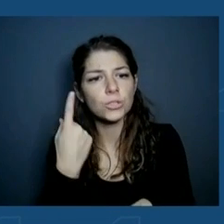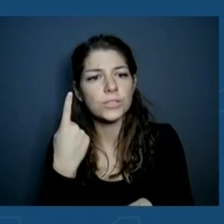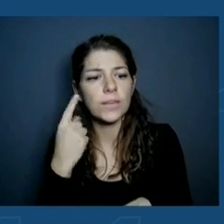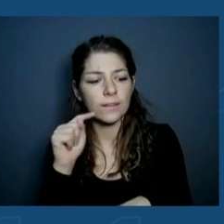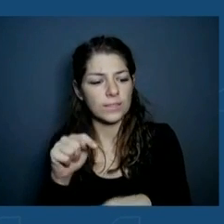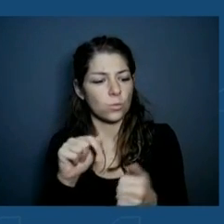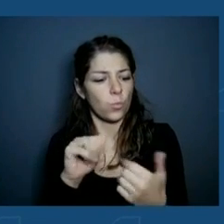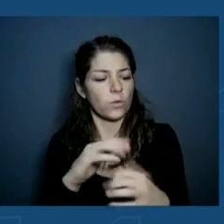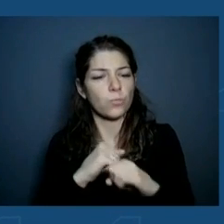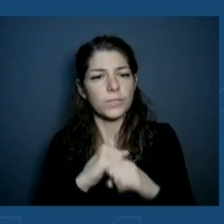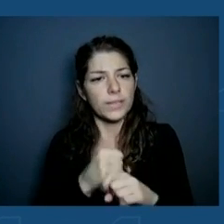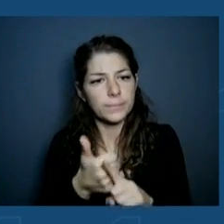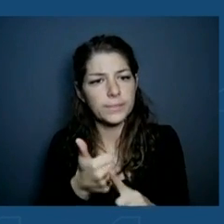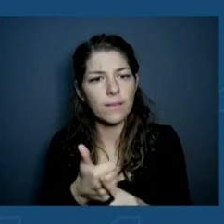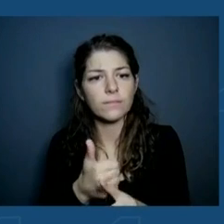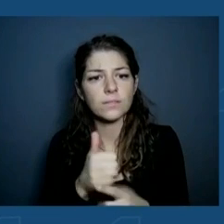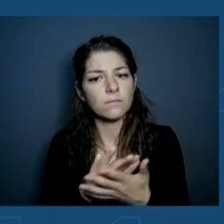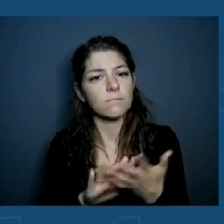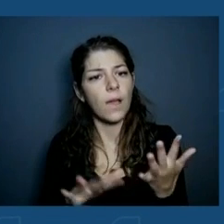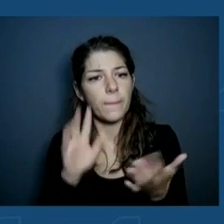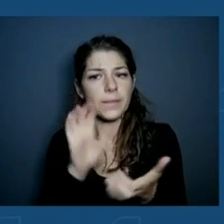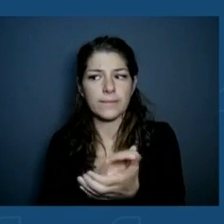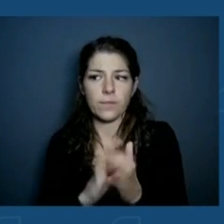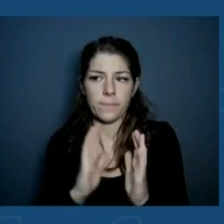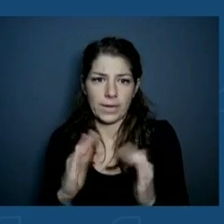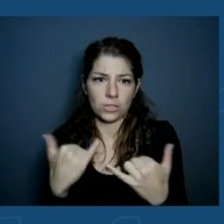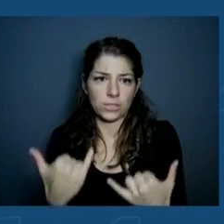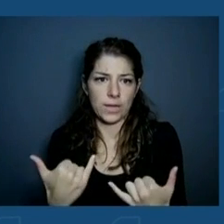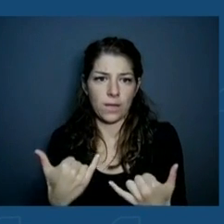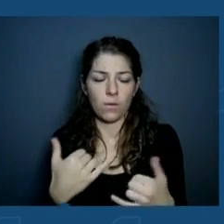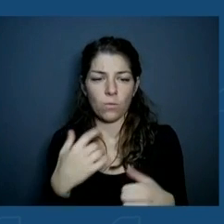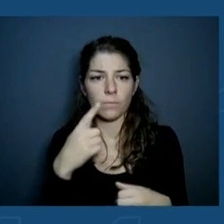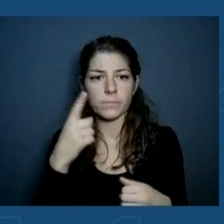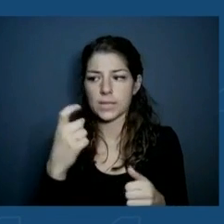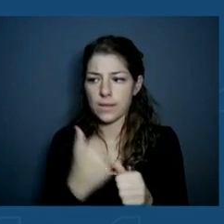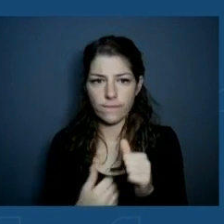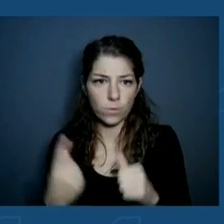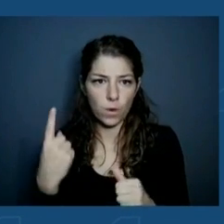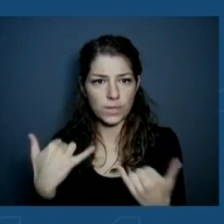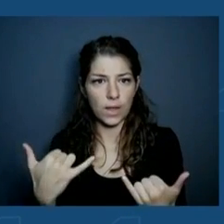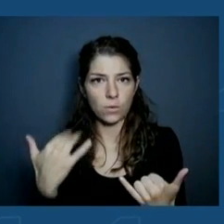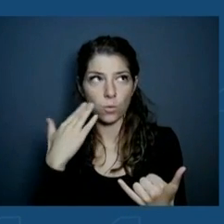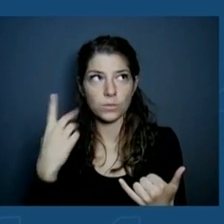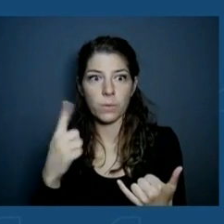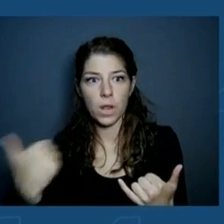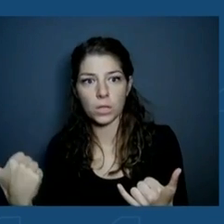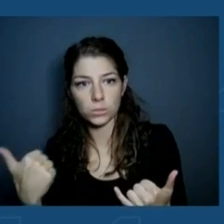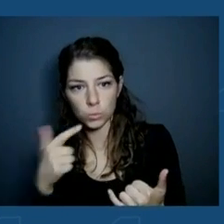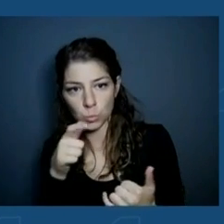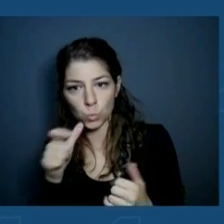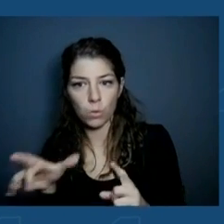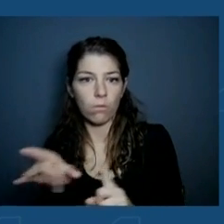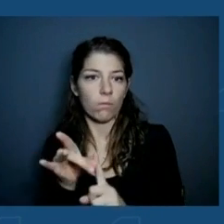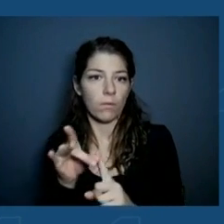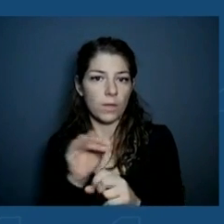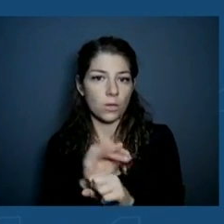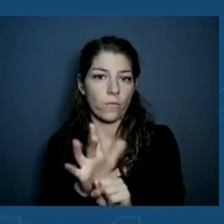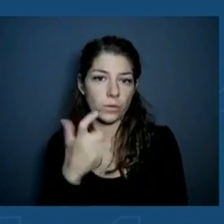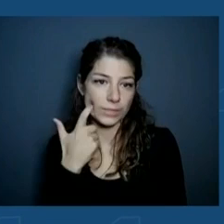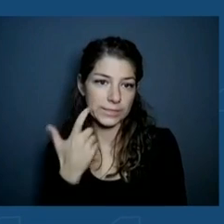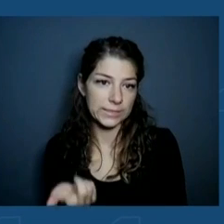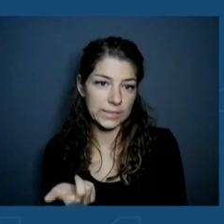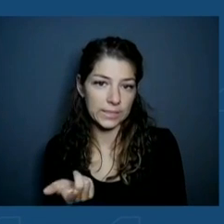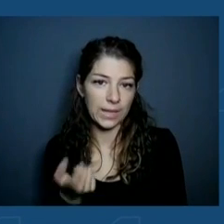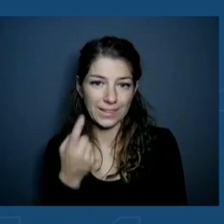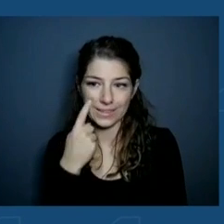protect themselves and the family. I believe that they're paying attention now because everybody now knows somebody who had COVID recently. I think it was